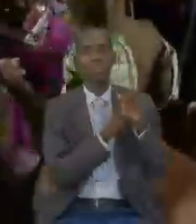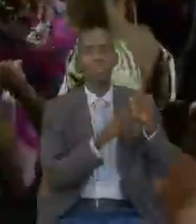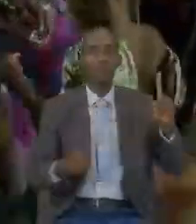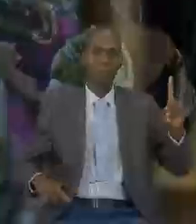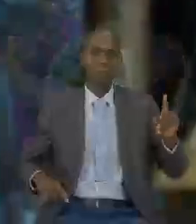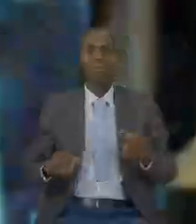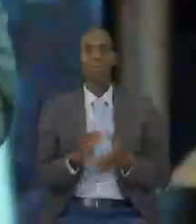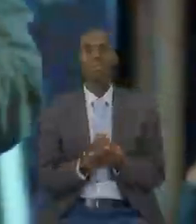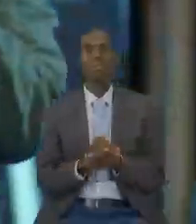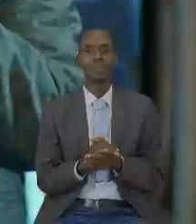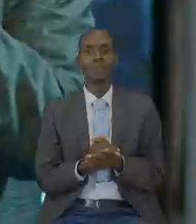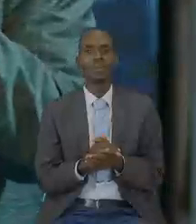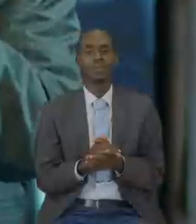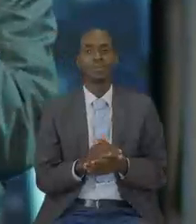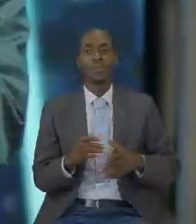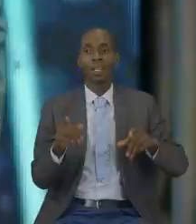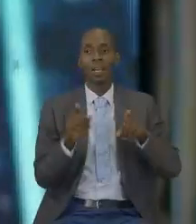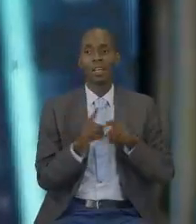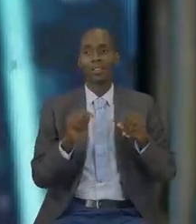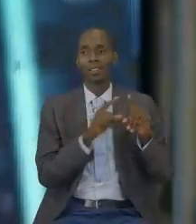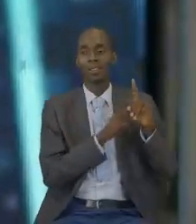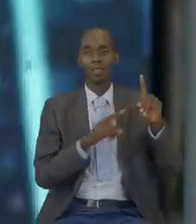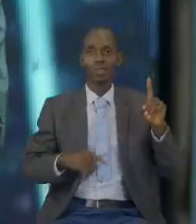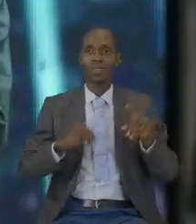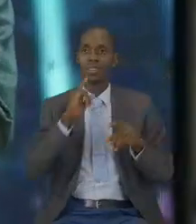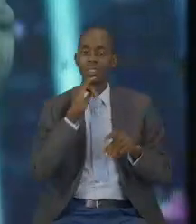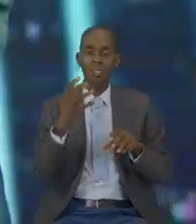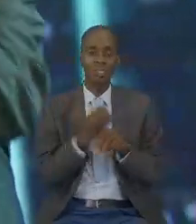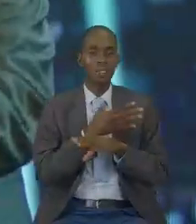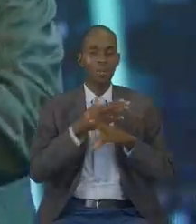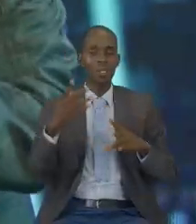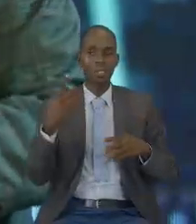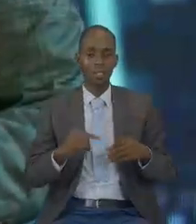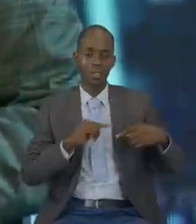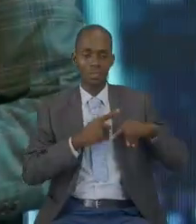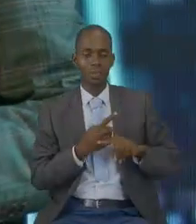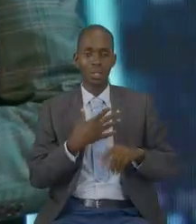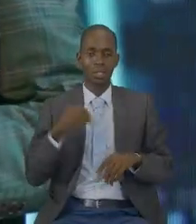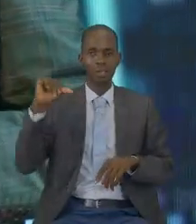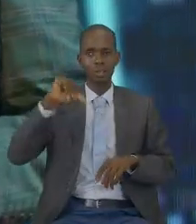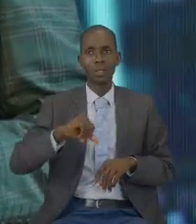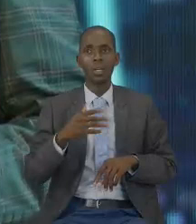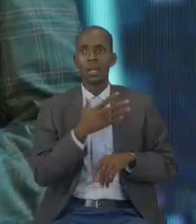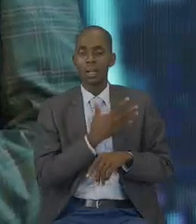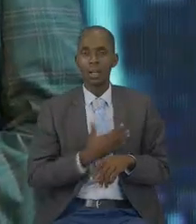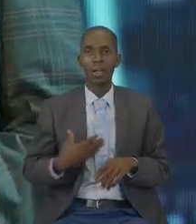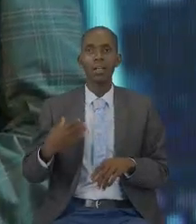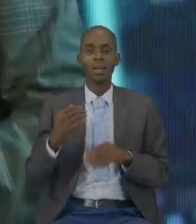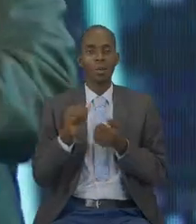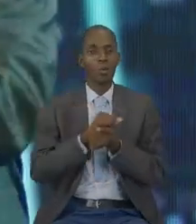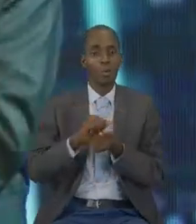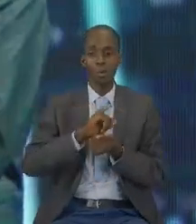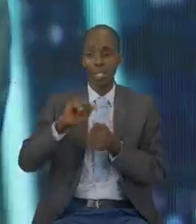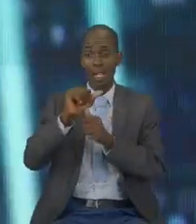Lord. As the Lord is taking the guilt and the condemnation away and washing everybody